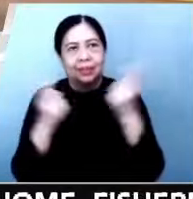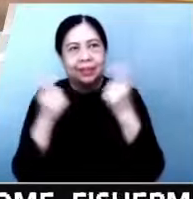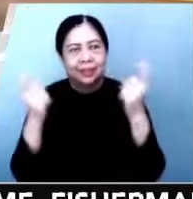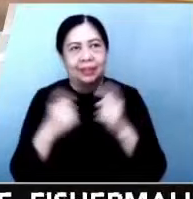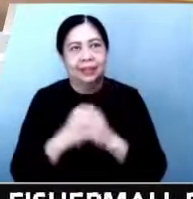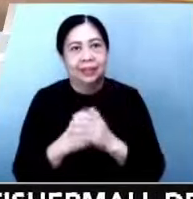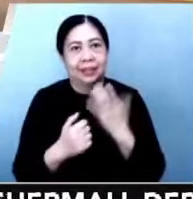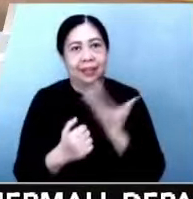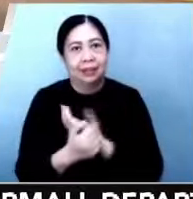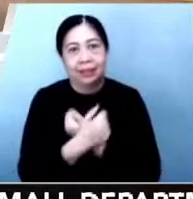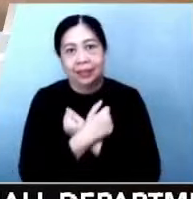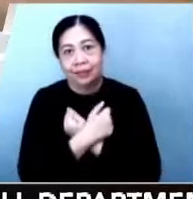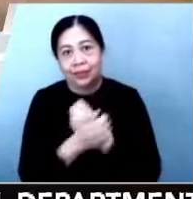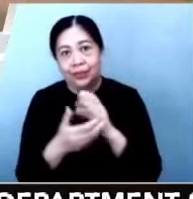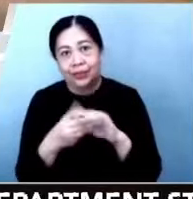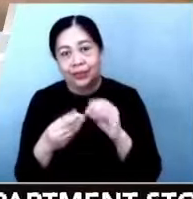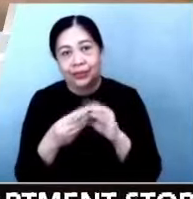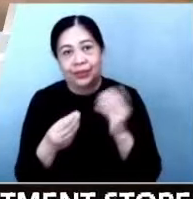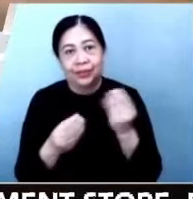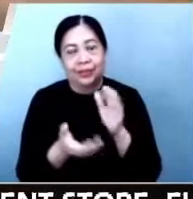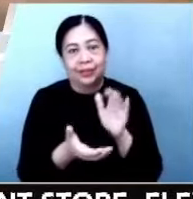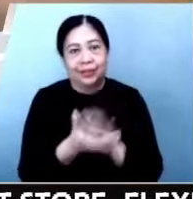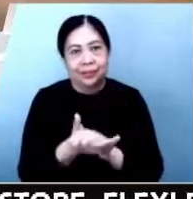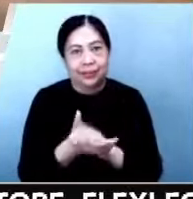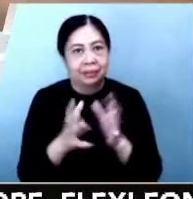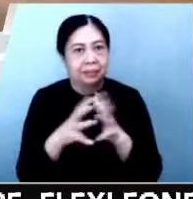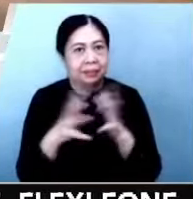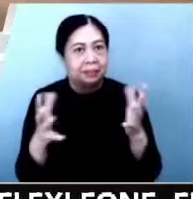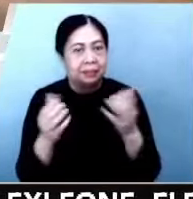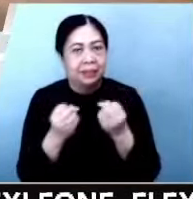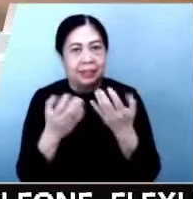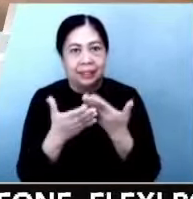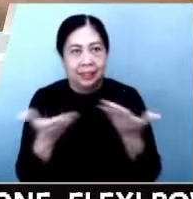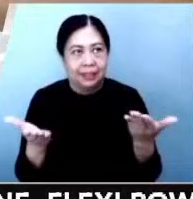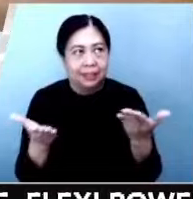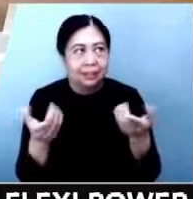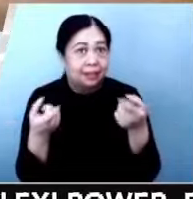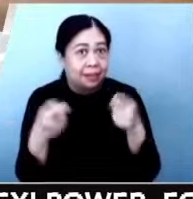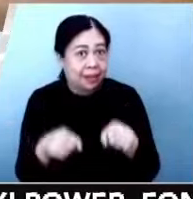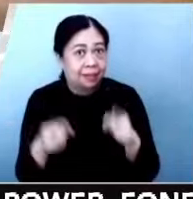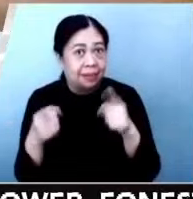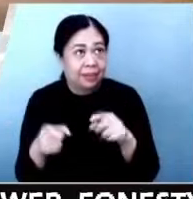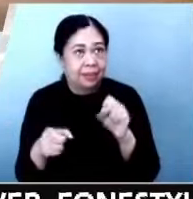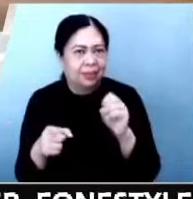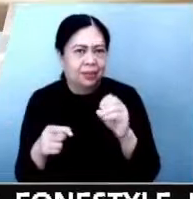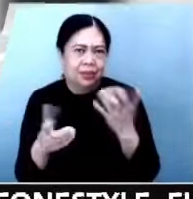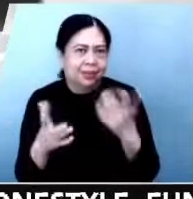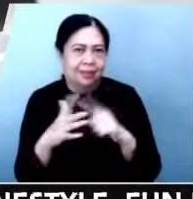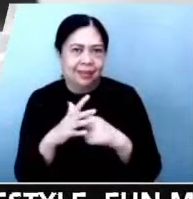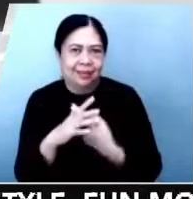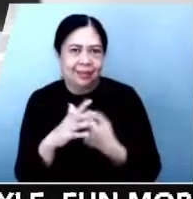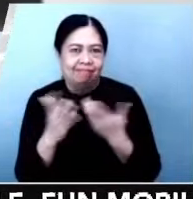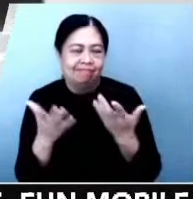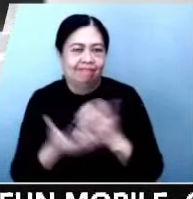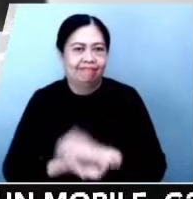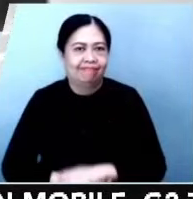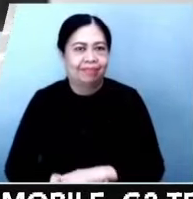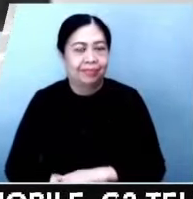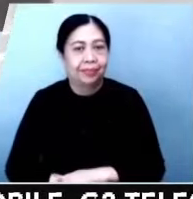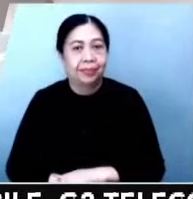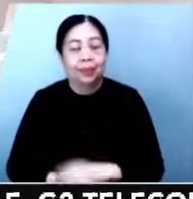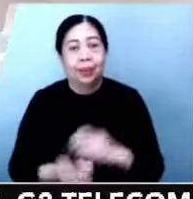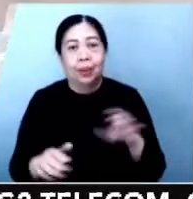love story and our marriage. A lot of great things are actually happening, so that's just the start of it all. Bukod sa wedding